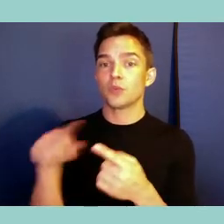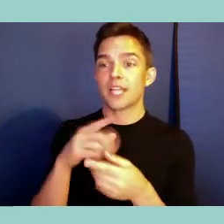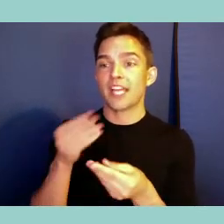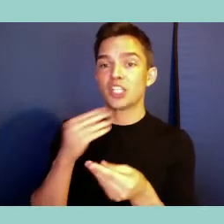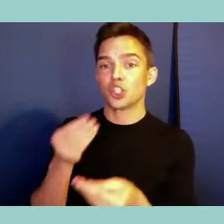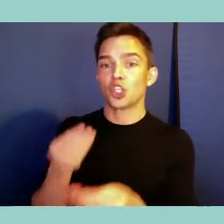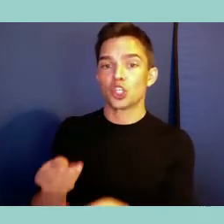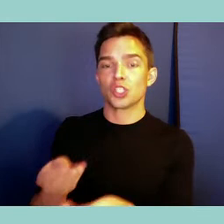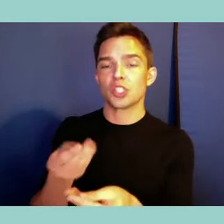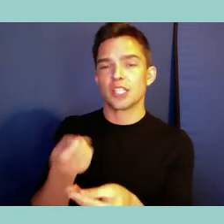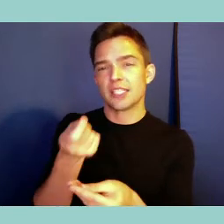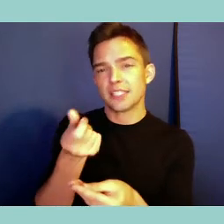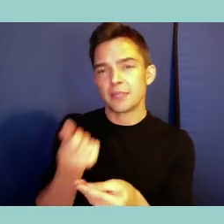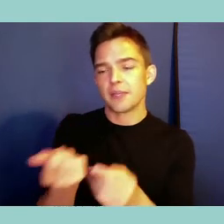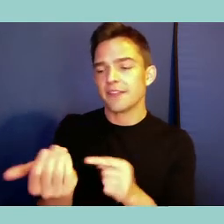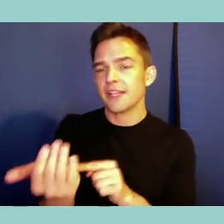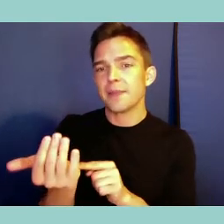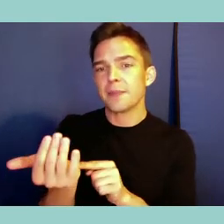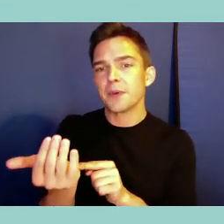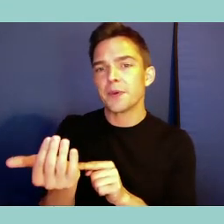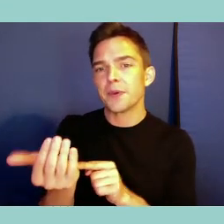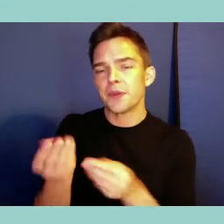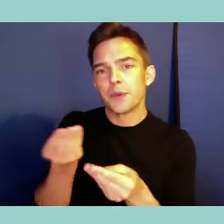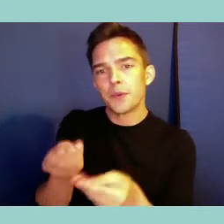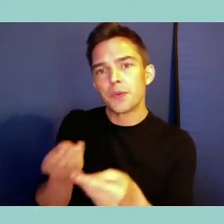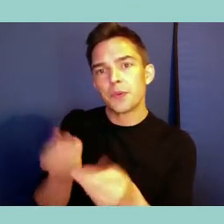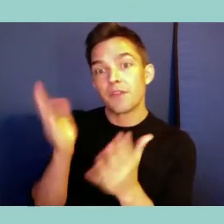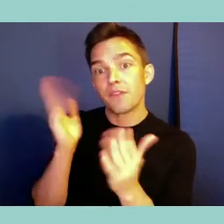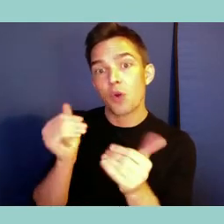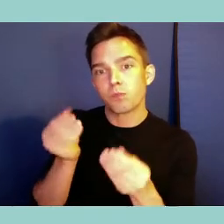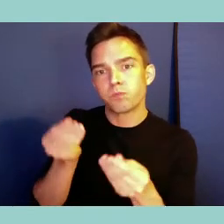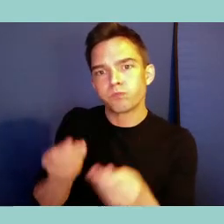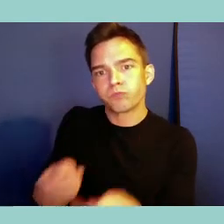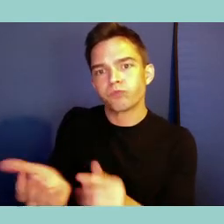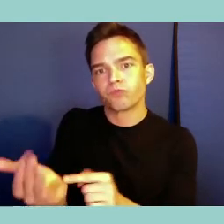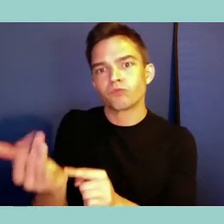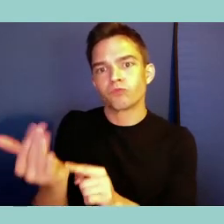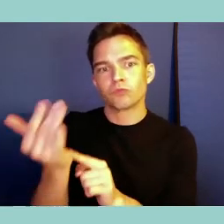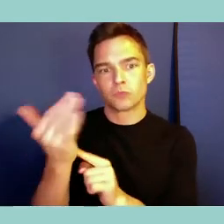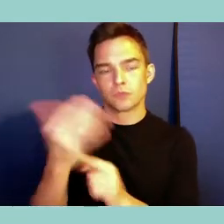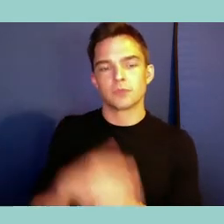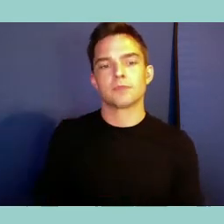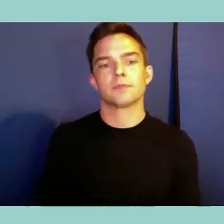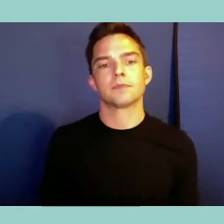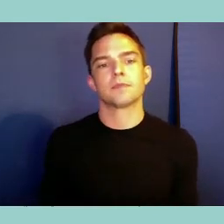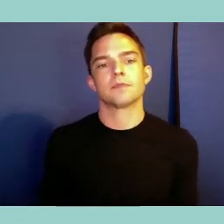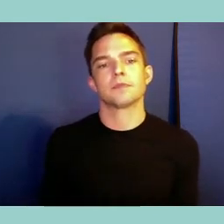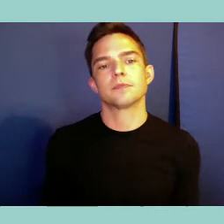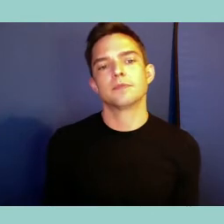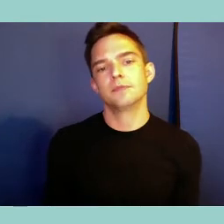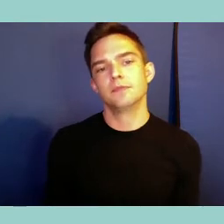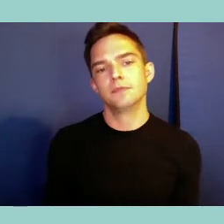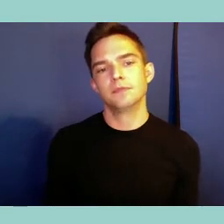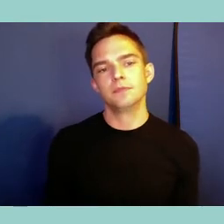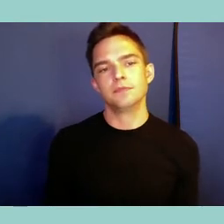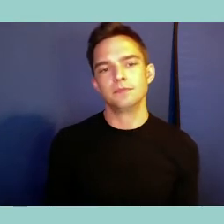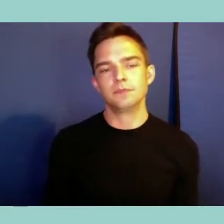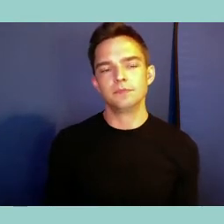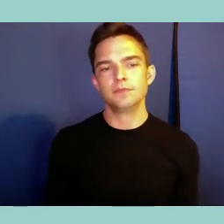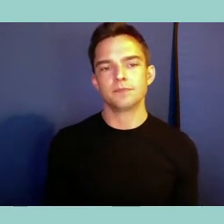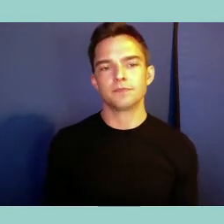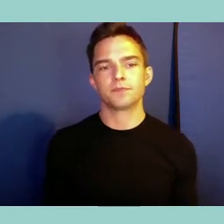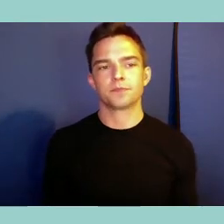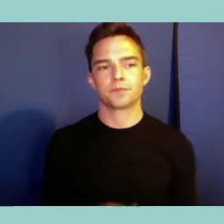tiny ember of hope. El amor gana cuando me pinto la cara color